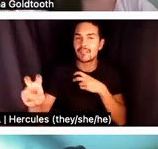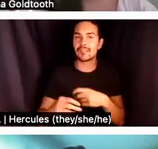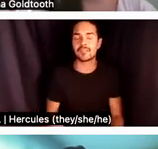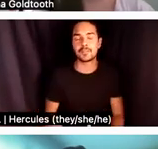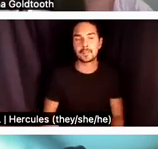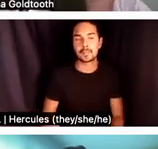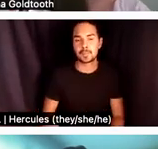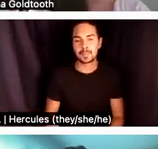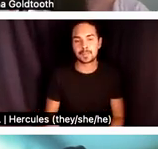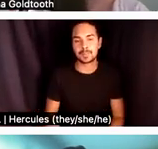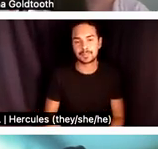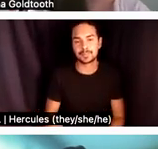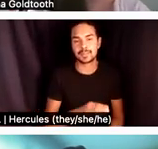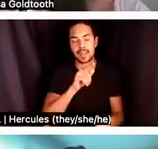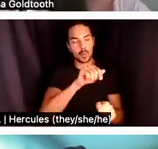too.